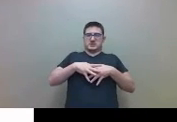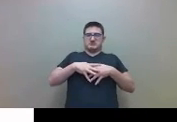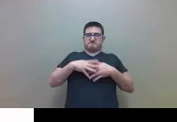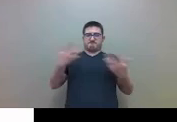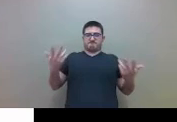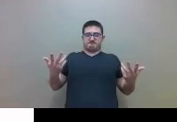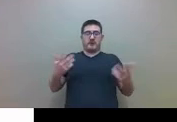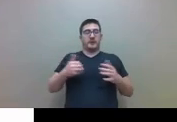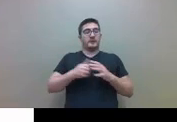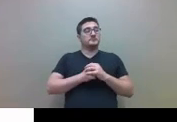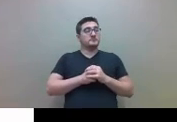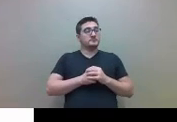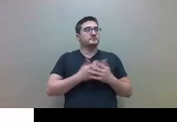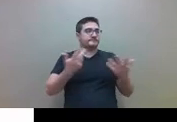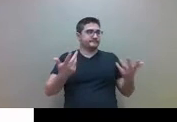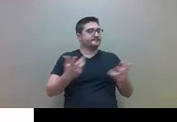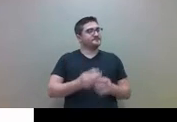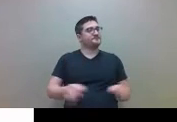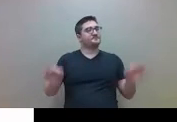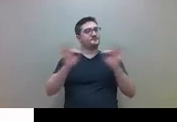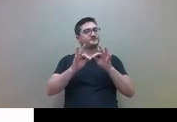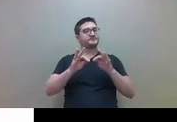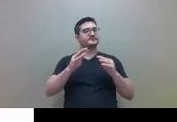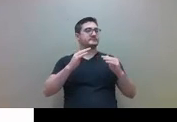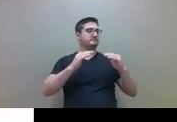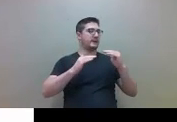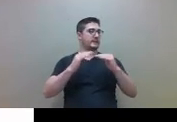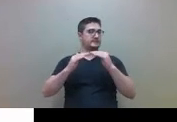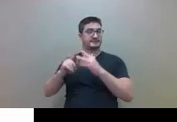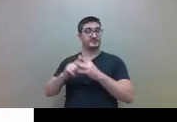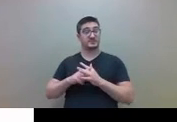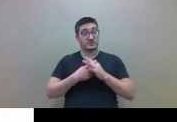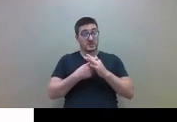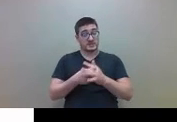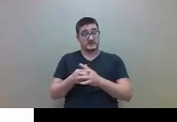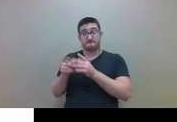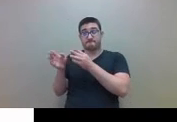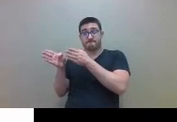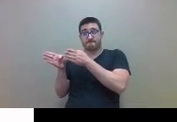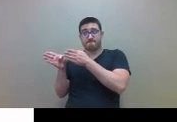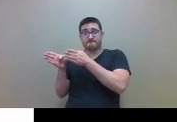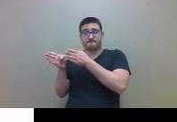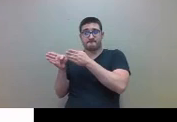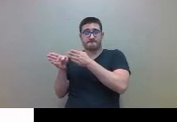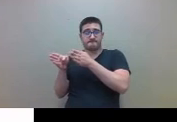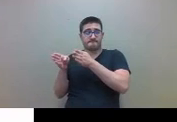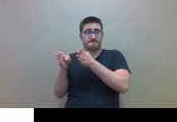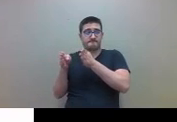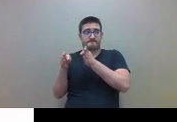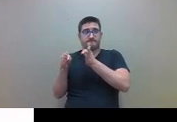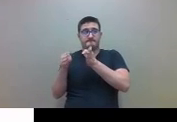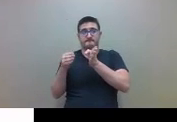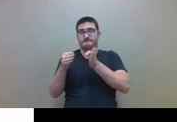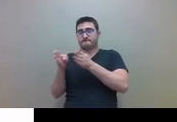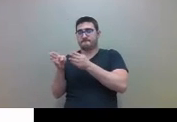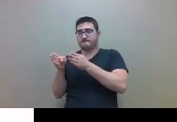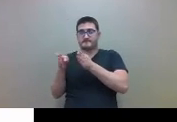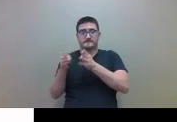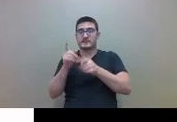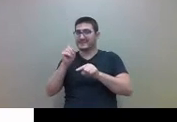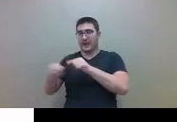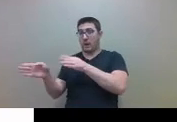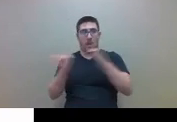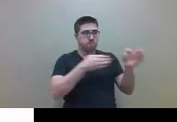think it's moderation, right? So you start off slow. So, you know, if it's just committing to a book club every 4 or 6